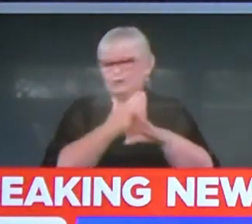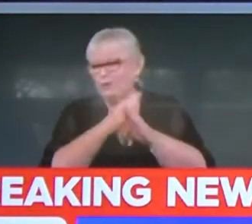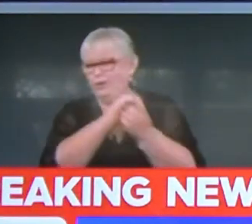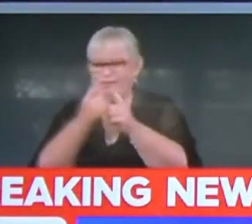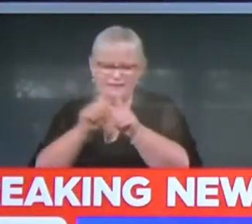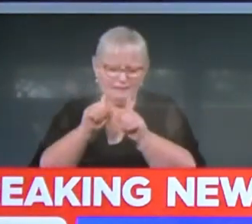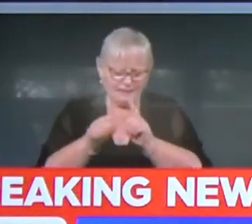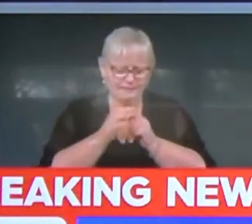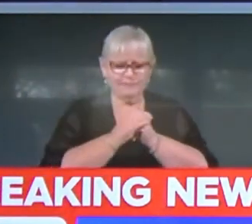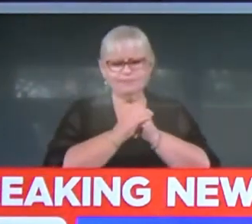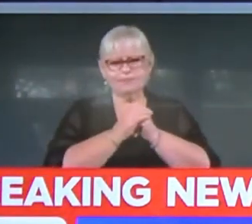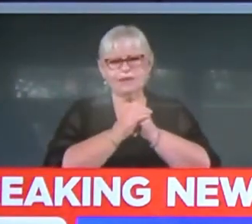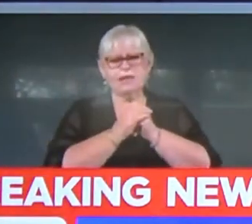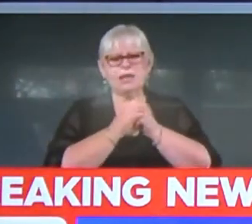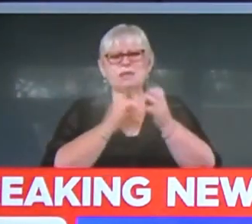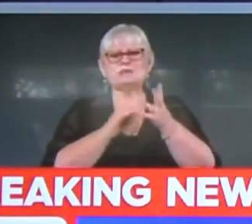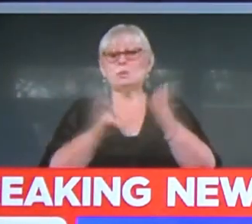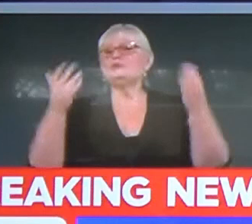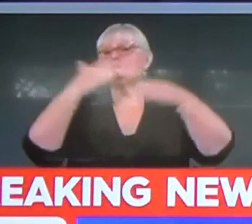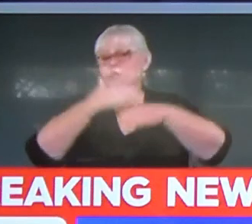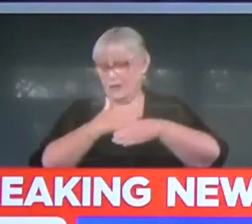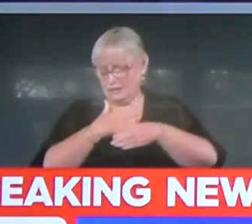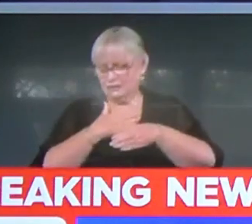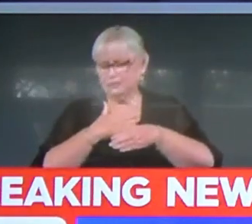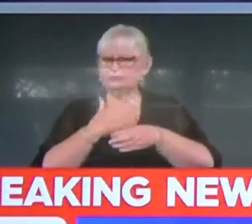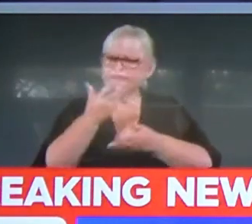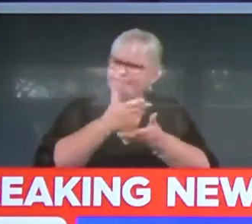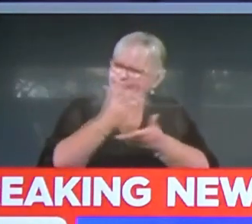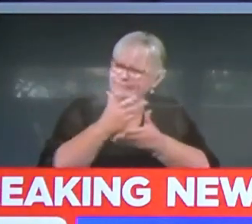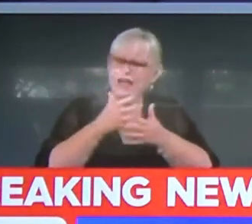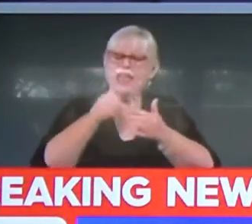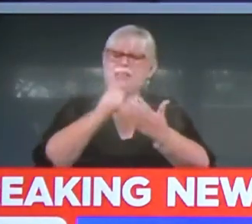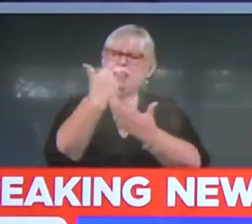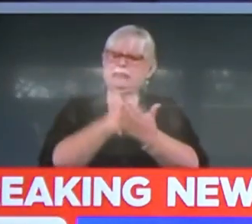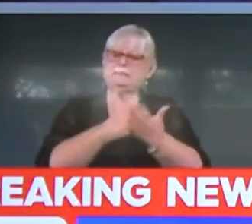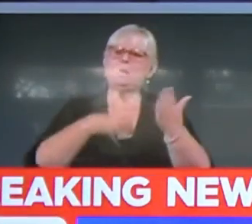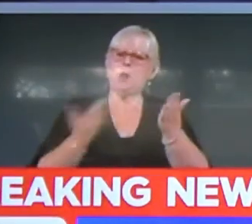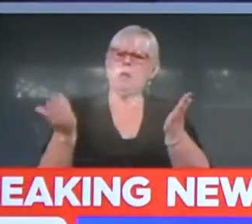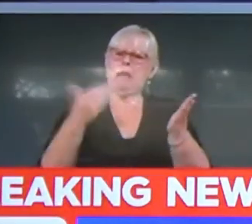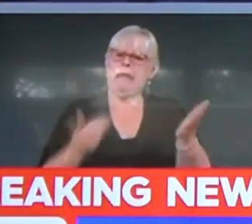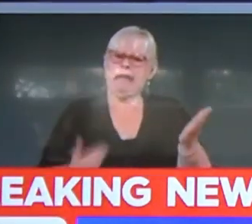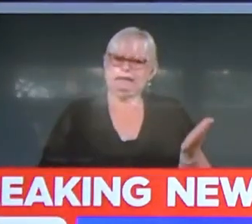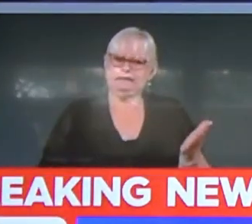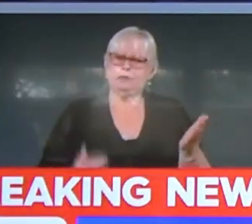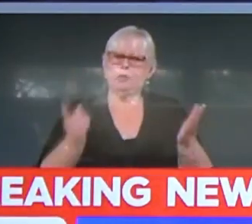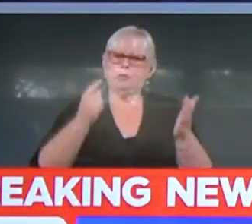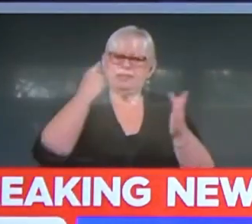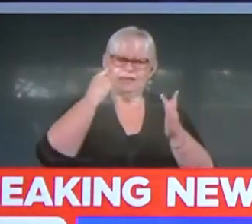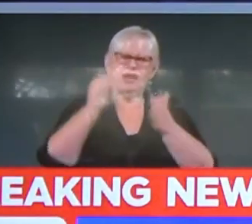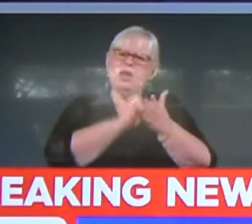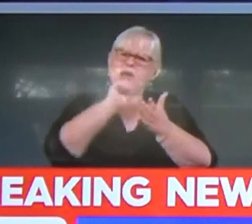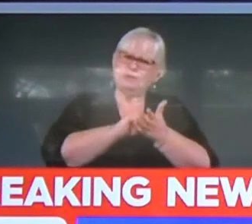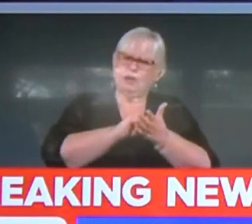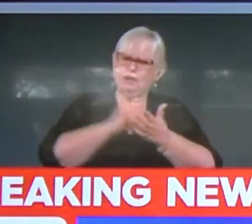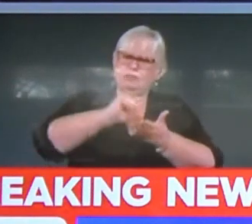of that nature. And so tonight we worked to complete that list of those types of activities that we believe are appropriate